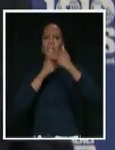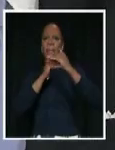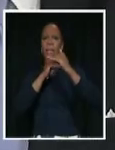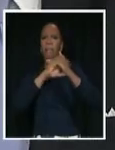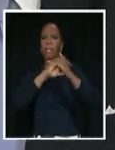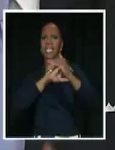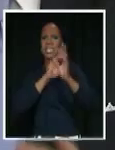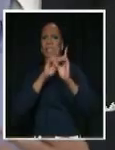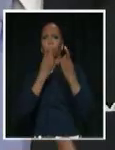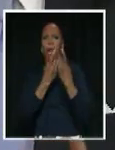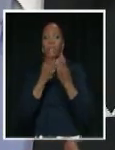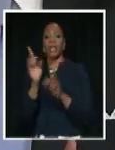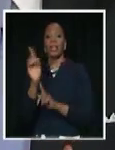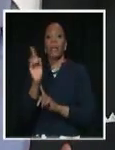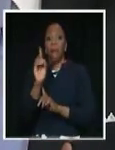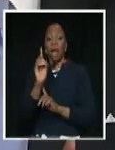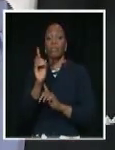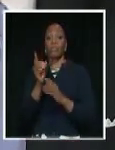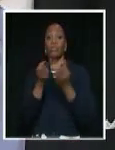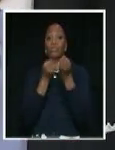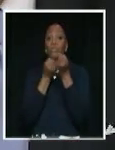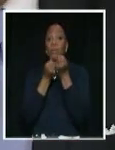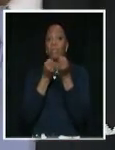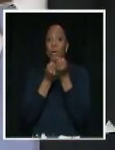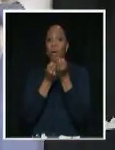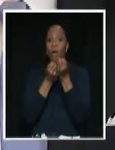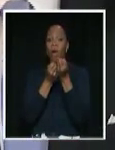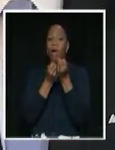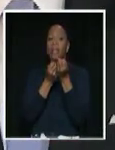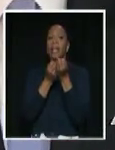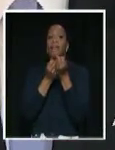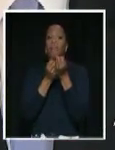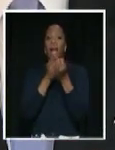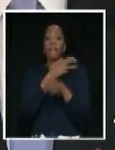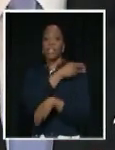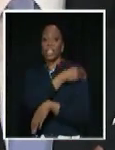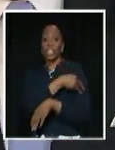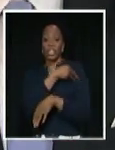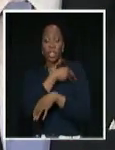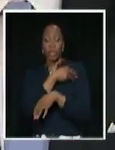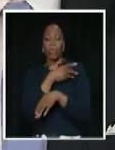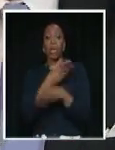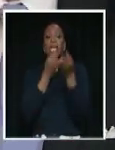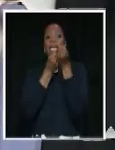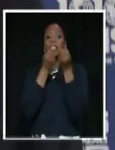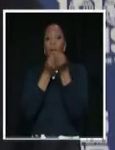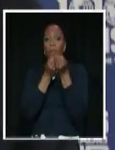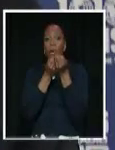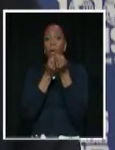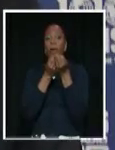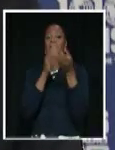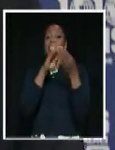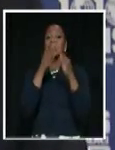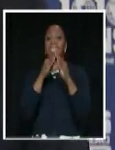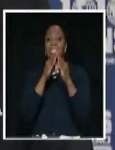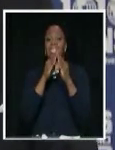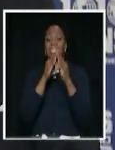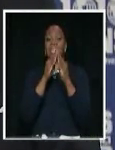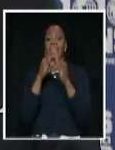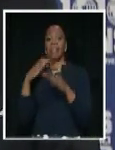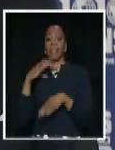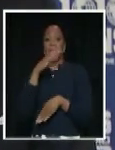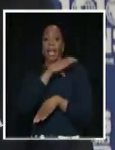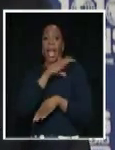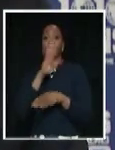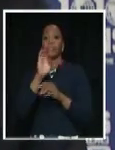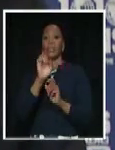Blasio supports having an inspector general, which is absolutely not needed for the police department. He supports the city council bill, which actually